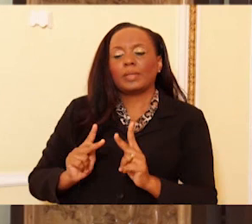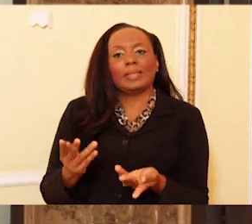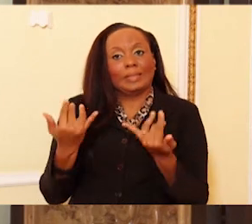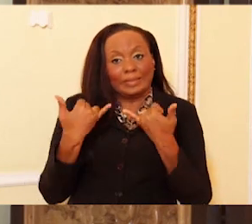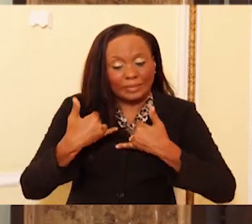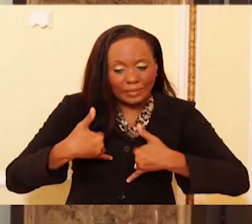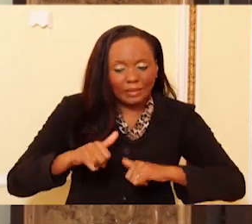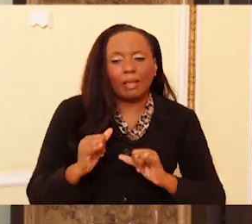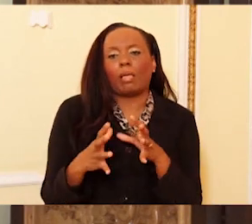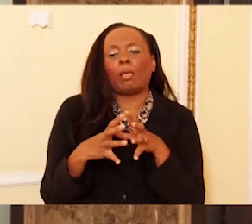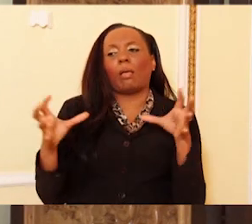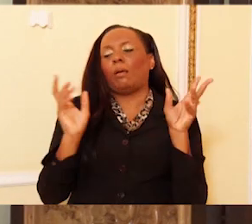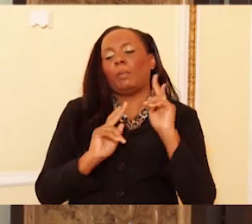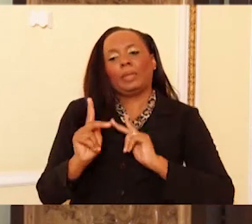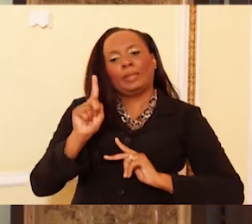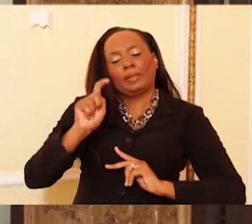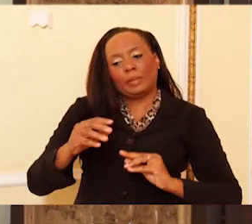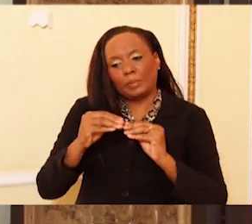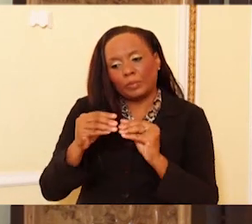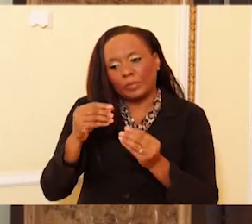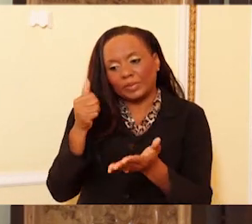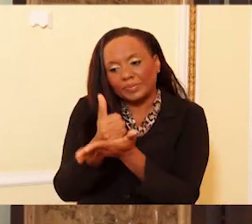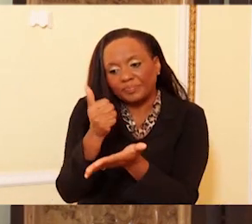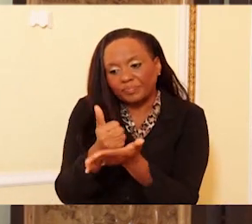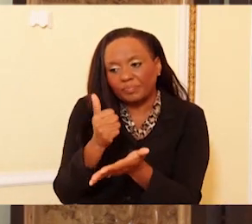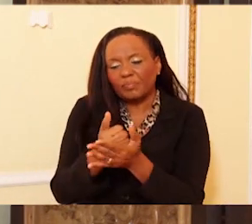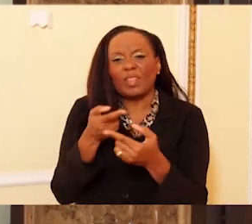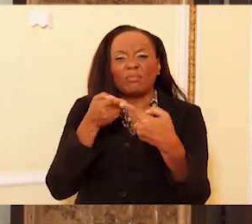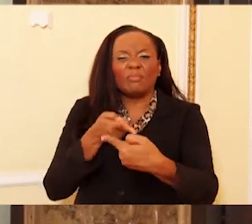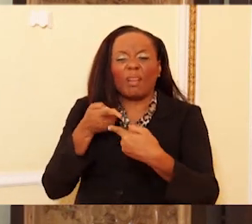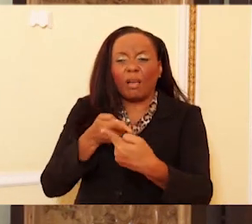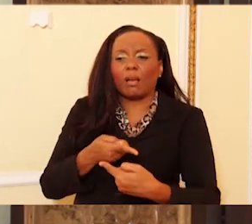many more out there who are struggling to buy the